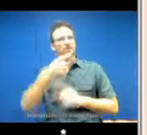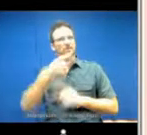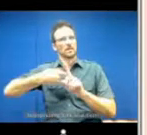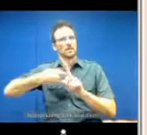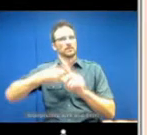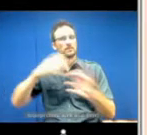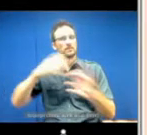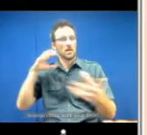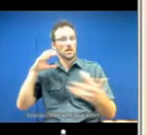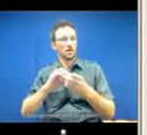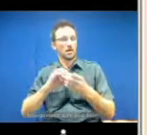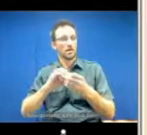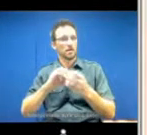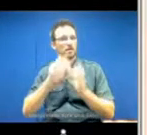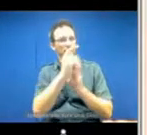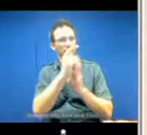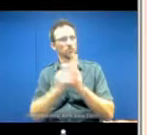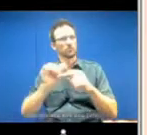Some of you on